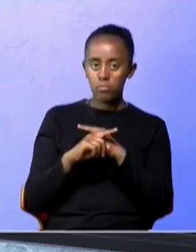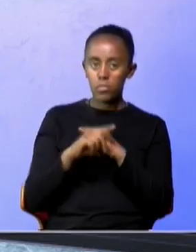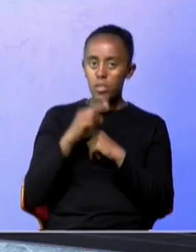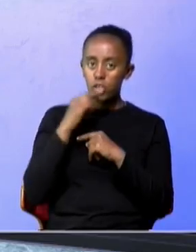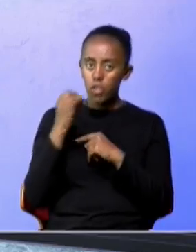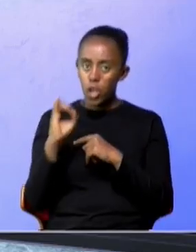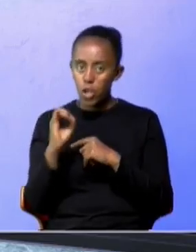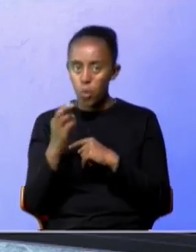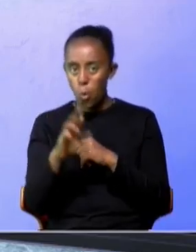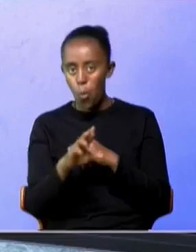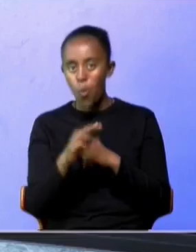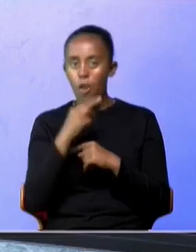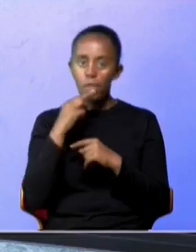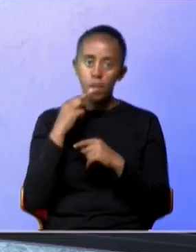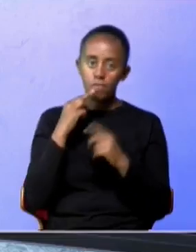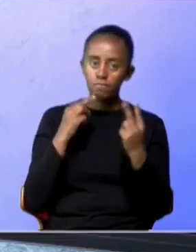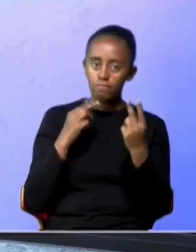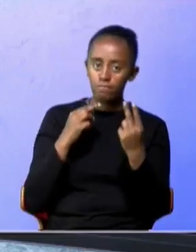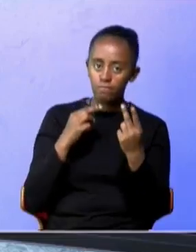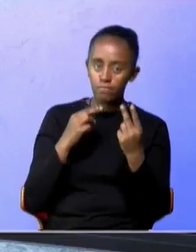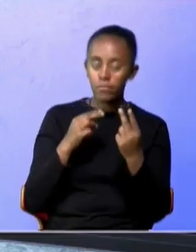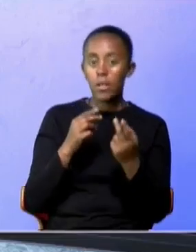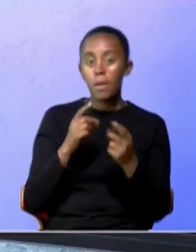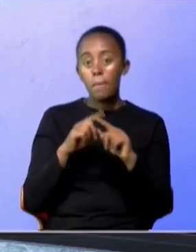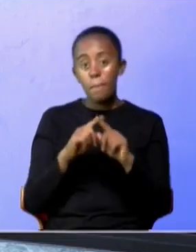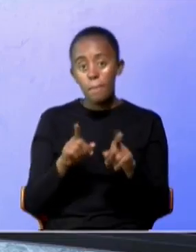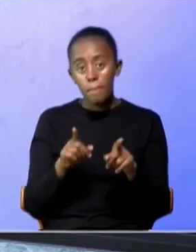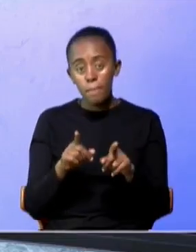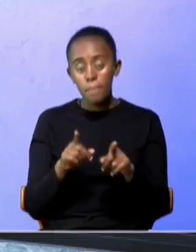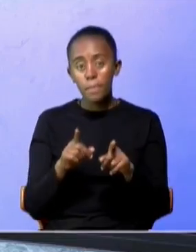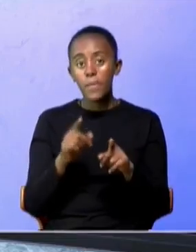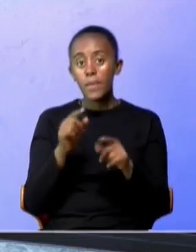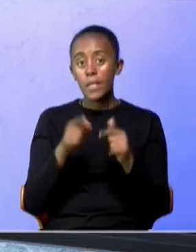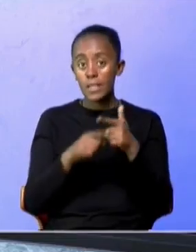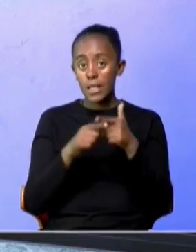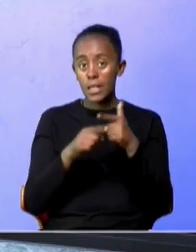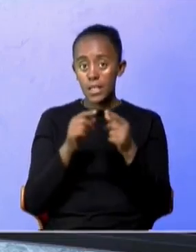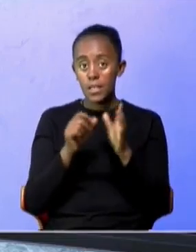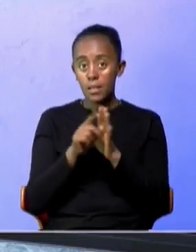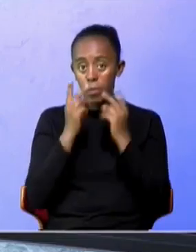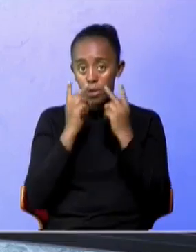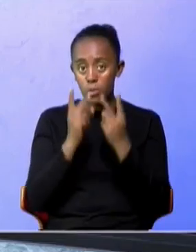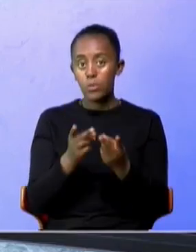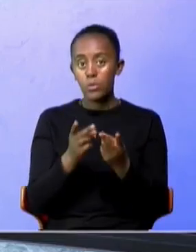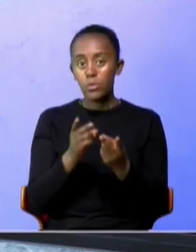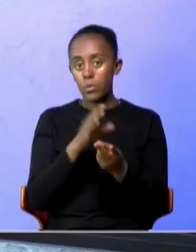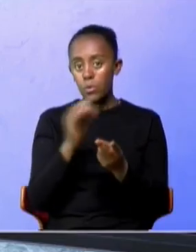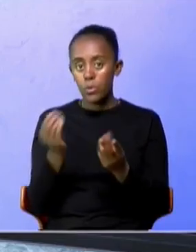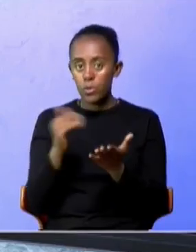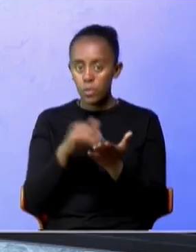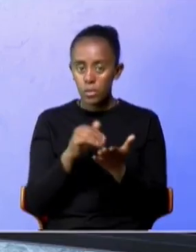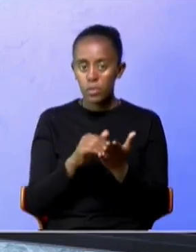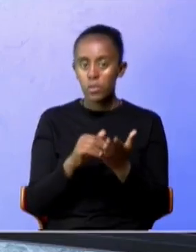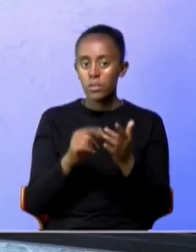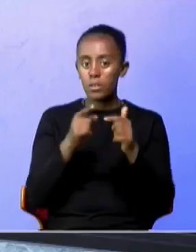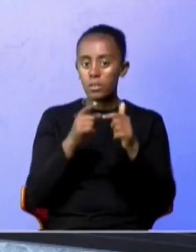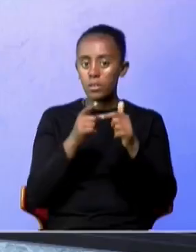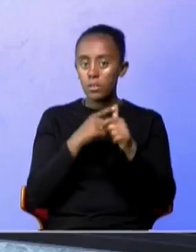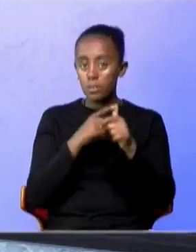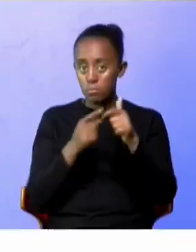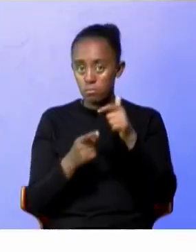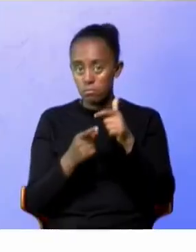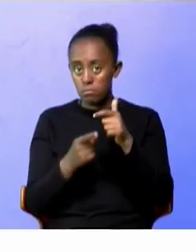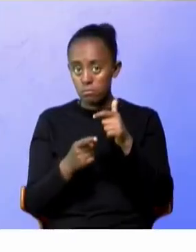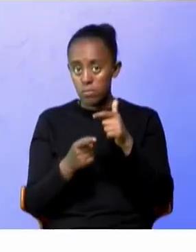gerund or as a verb. Because if you see the second example, and again here in the second example,